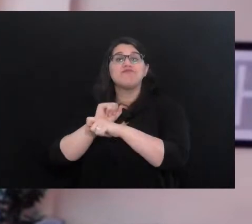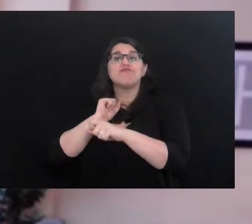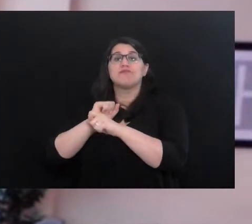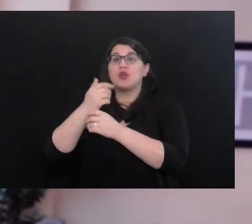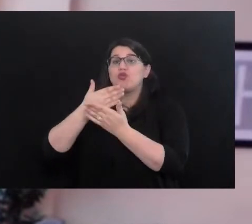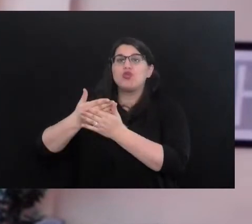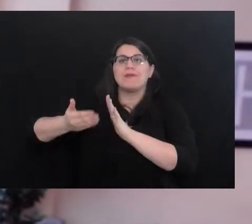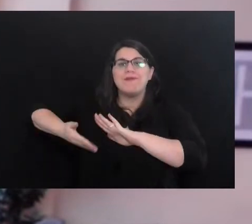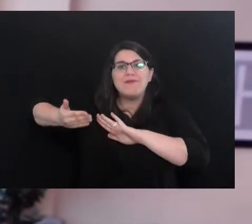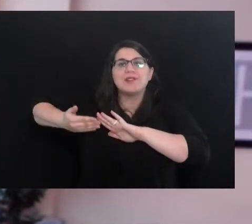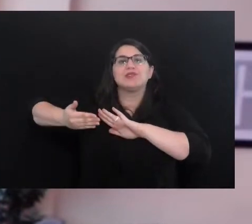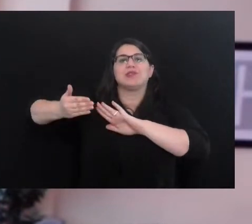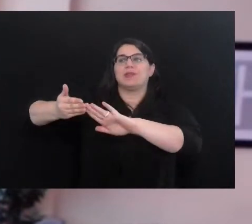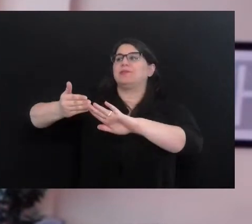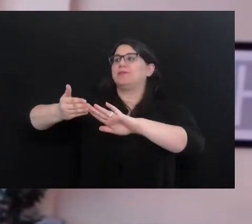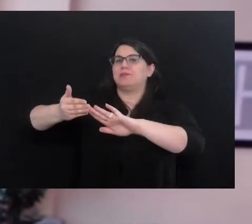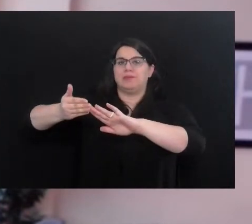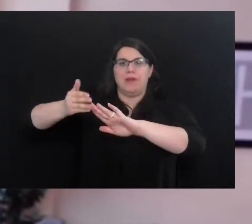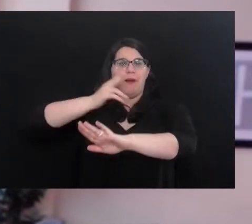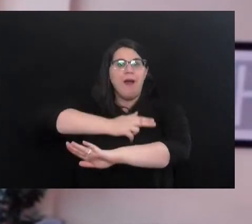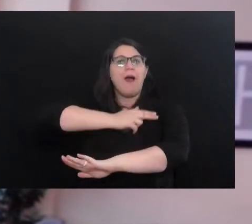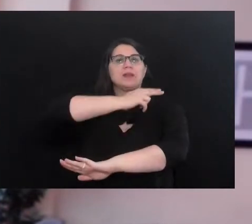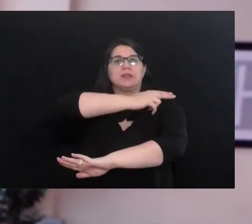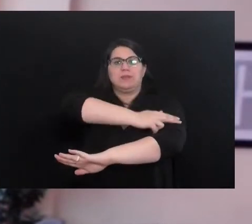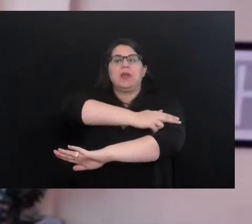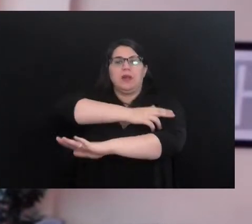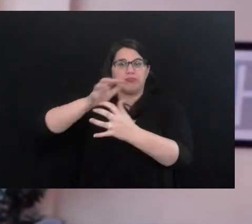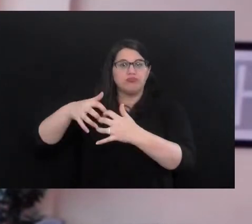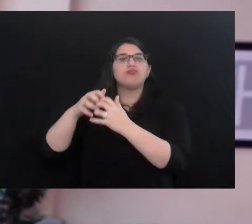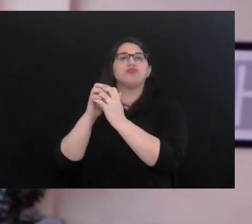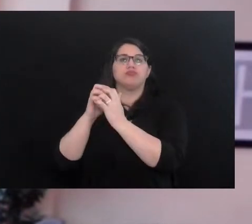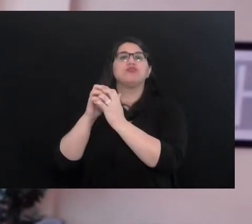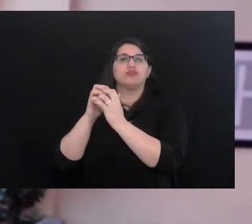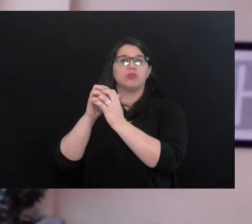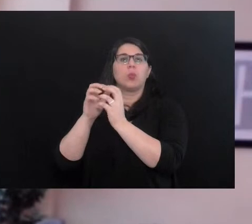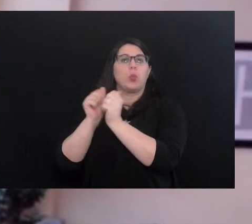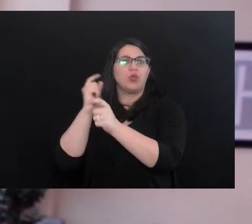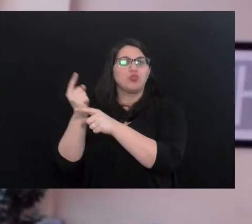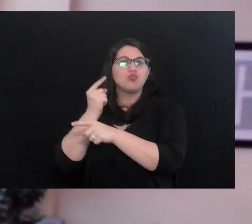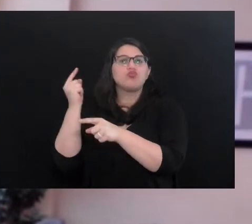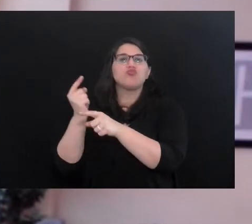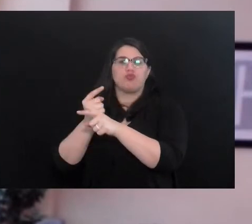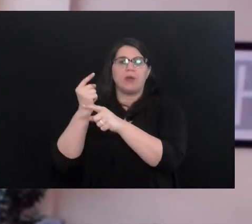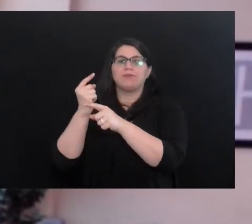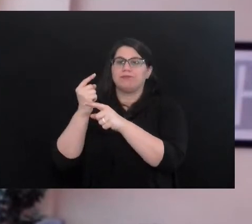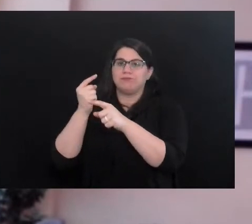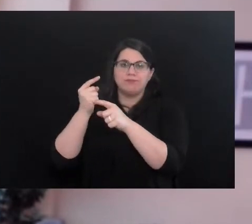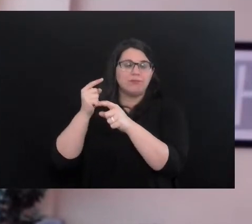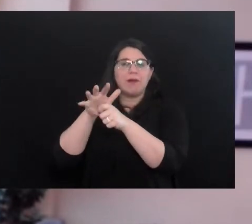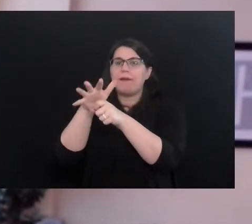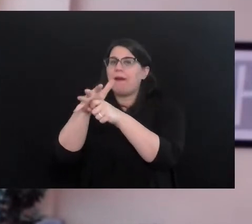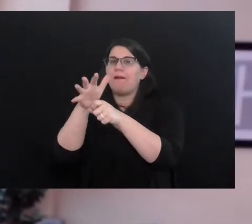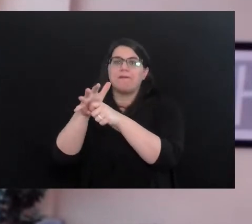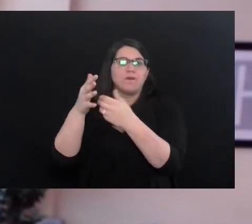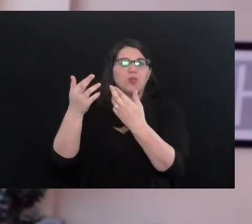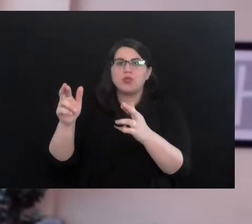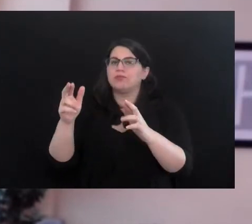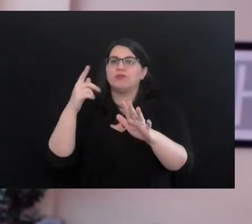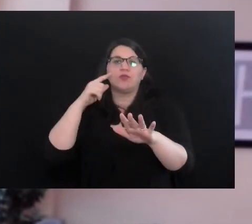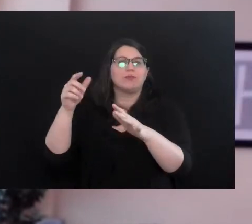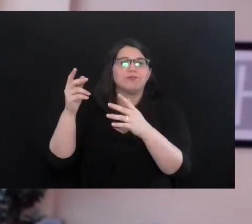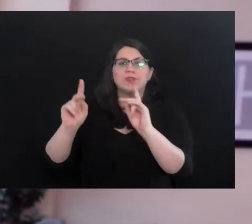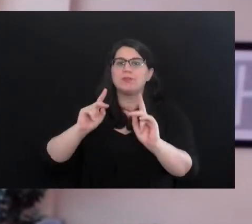and able hospital system with the appropriate access and capacity to take care of West